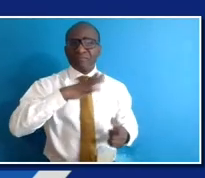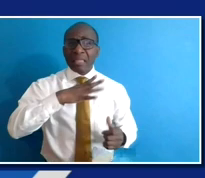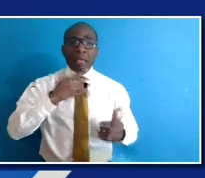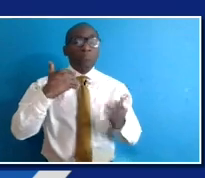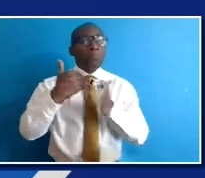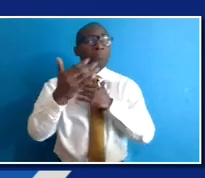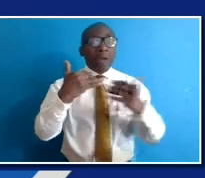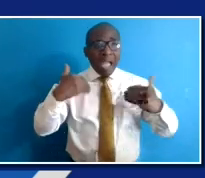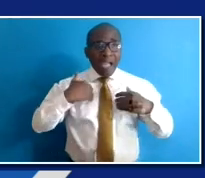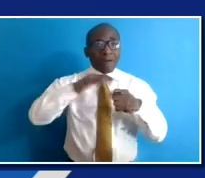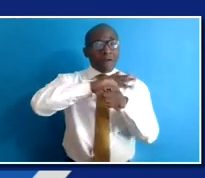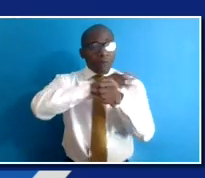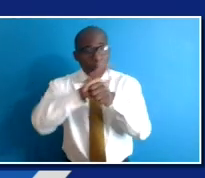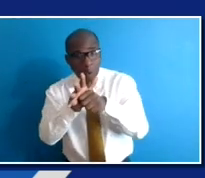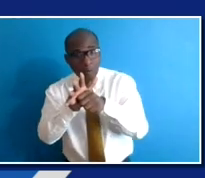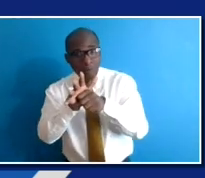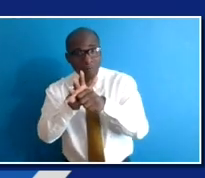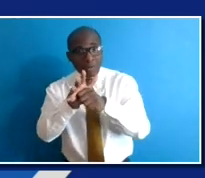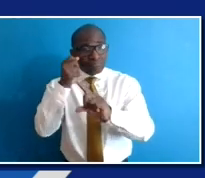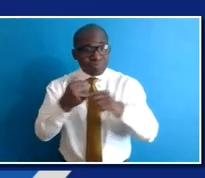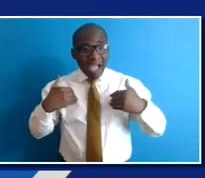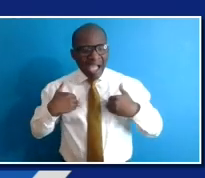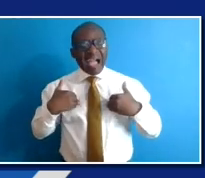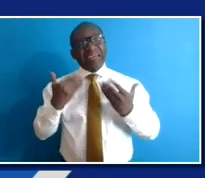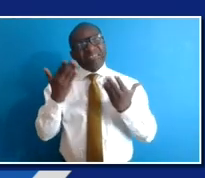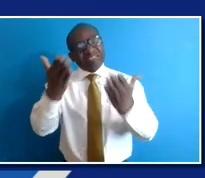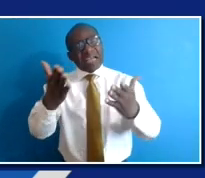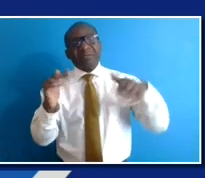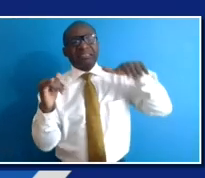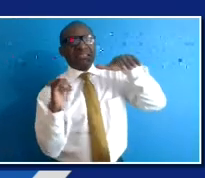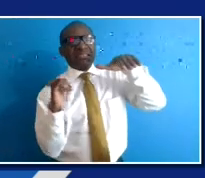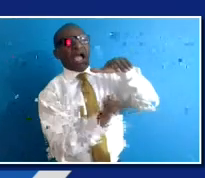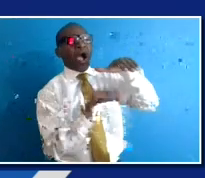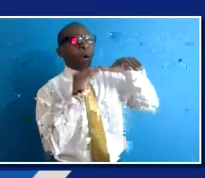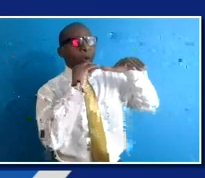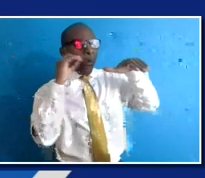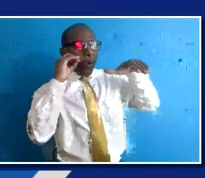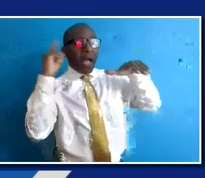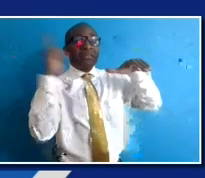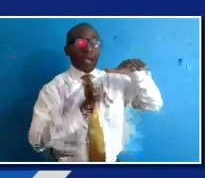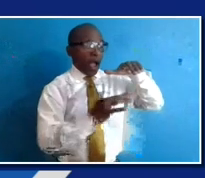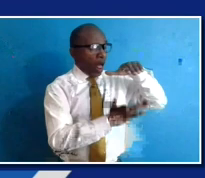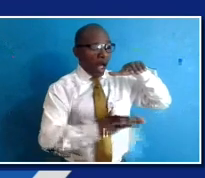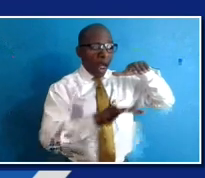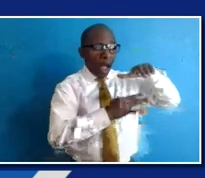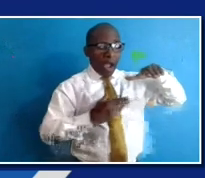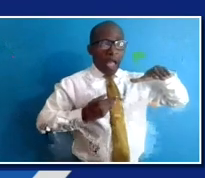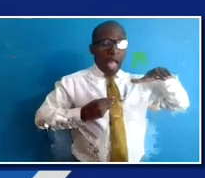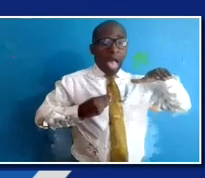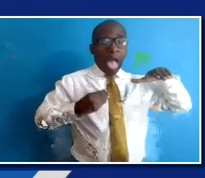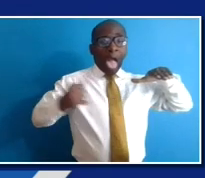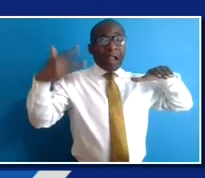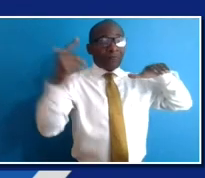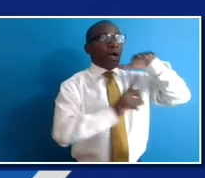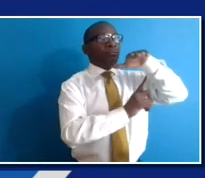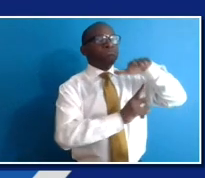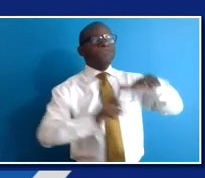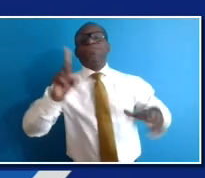through your system. But so many of the people that have tested have come through the system effectively. In round numbers, of